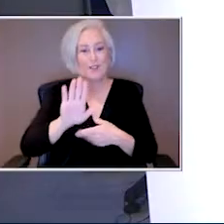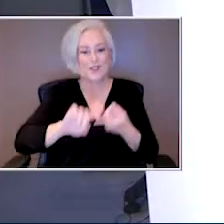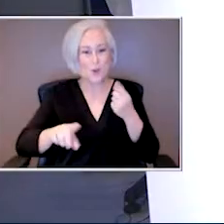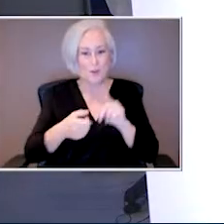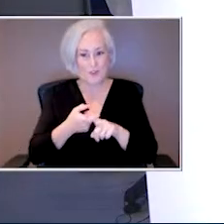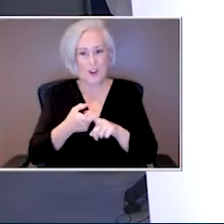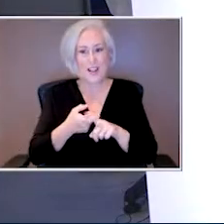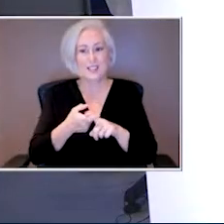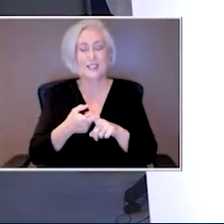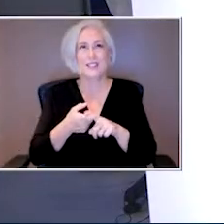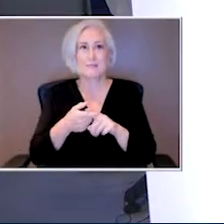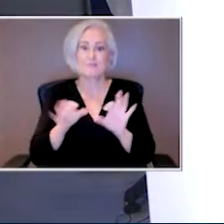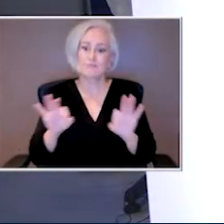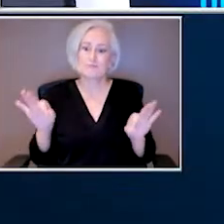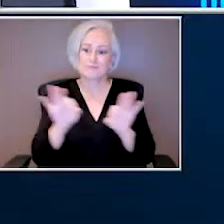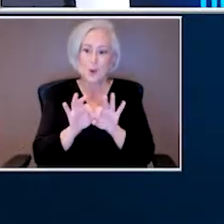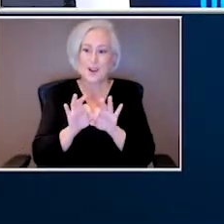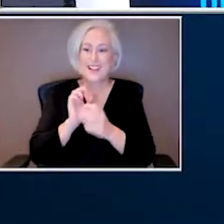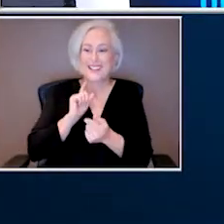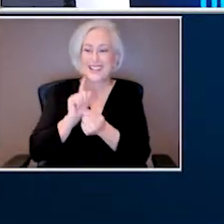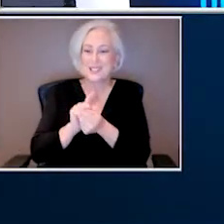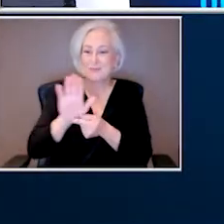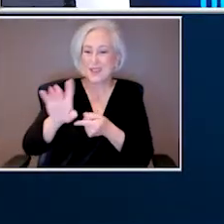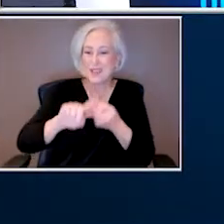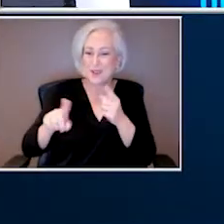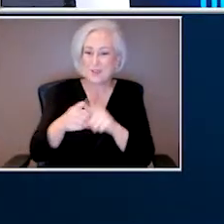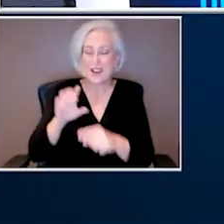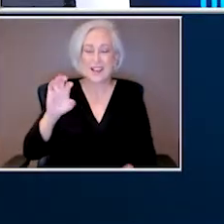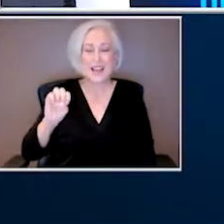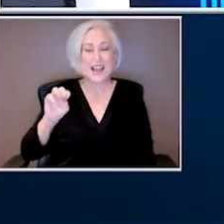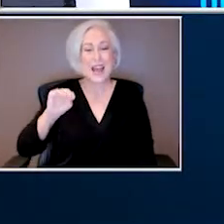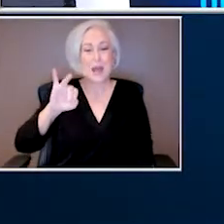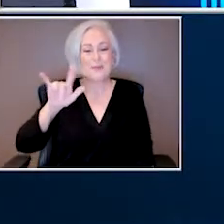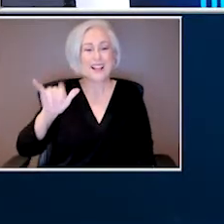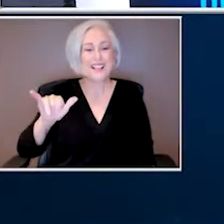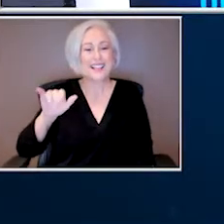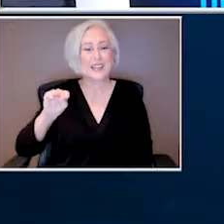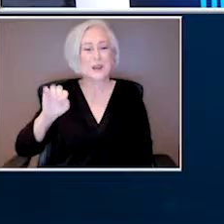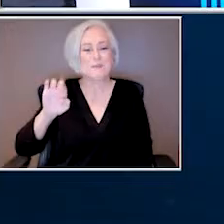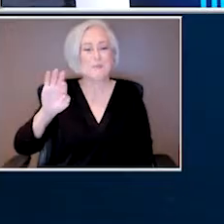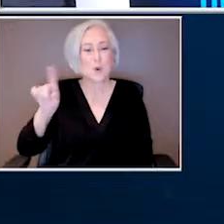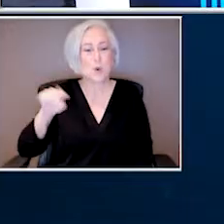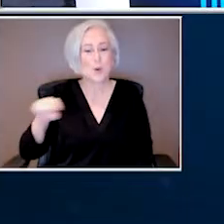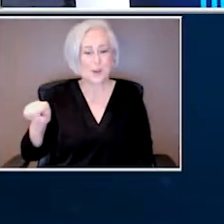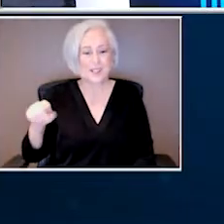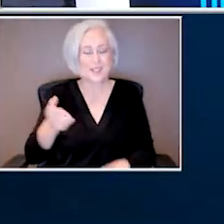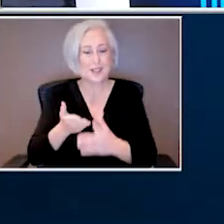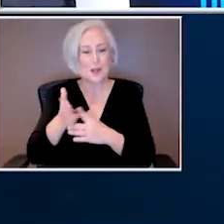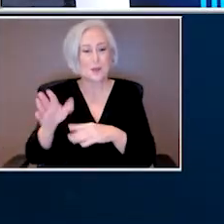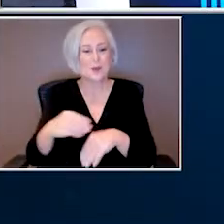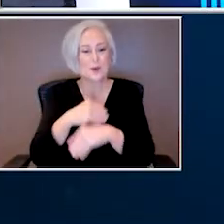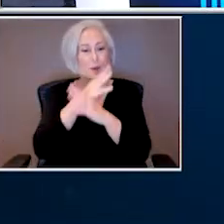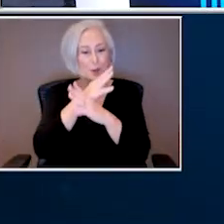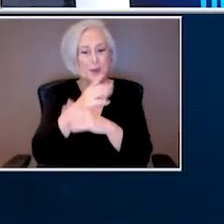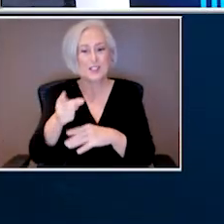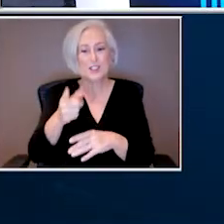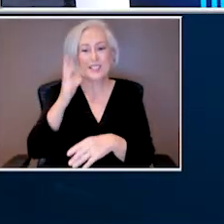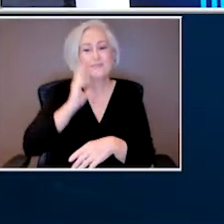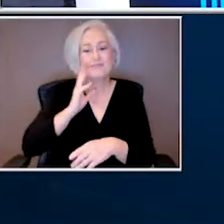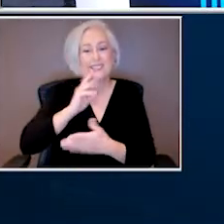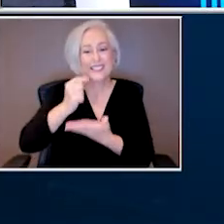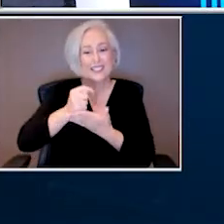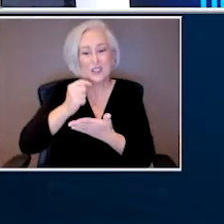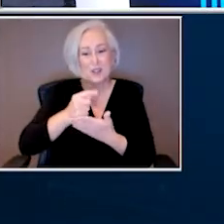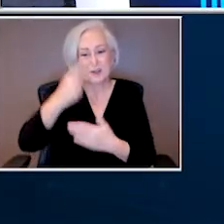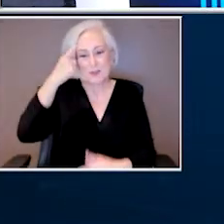way. So let's meet that friend right now. Emily Moritz joins us live via webcam. She's currently going through treatment for breast cancer.